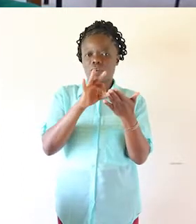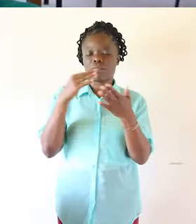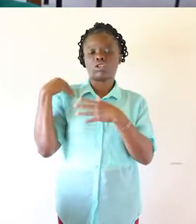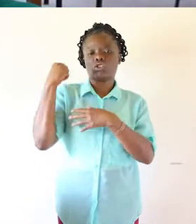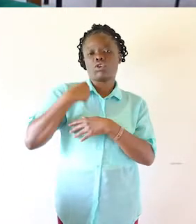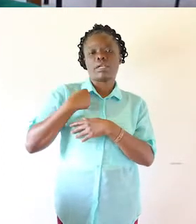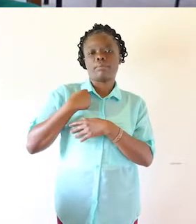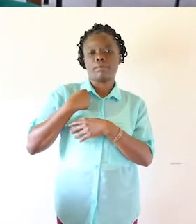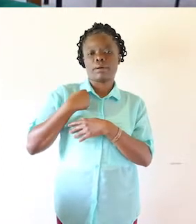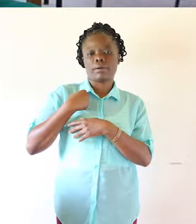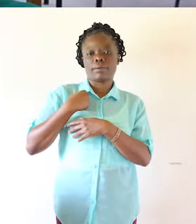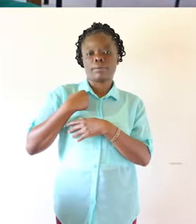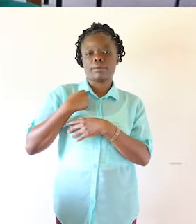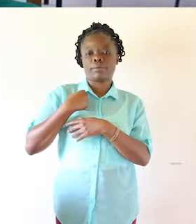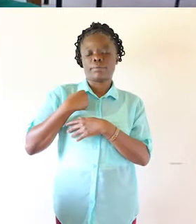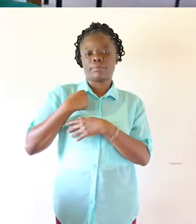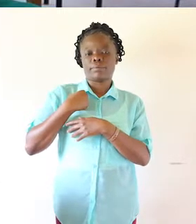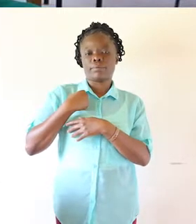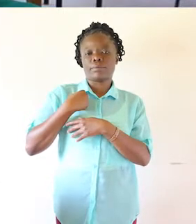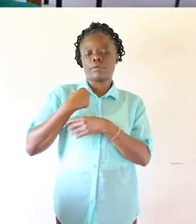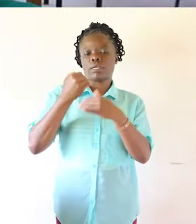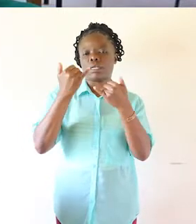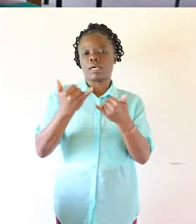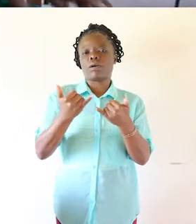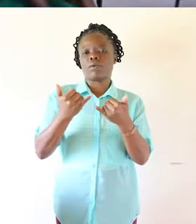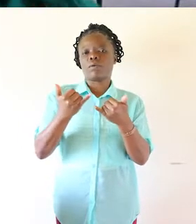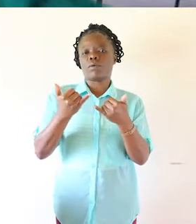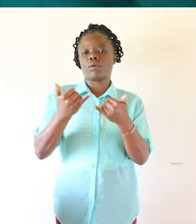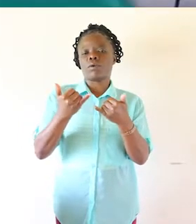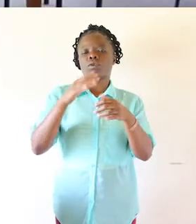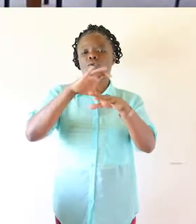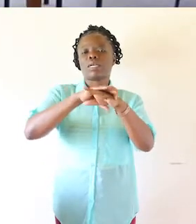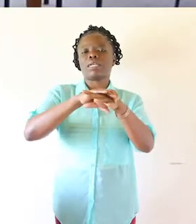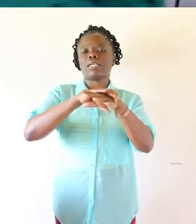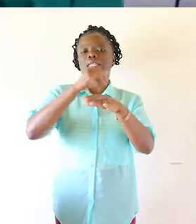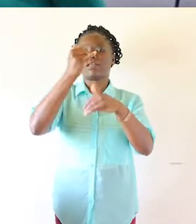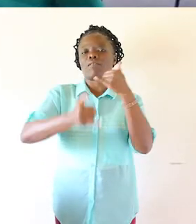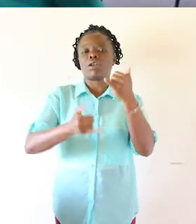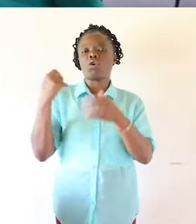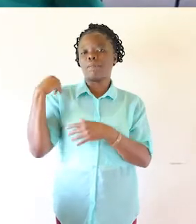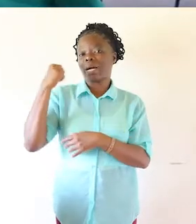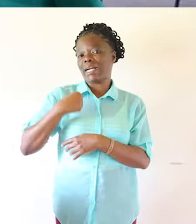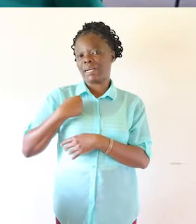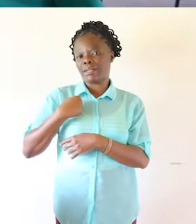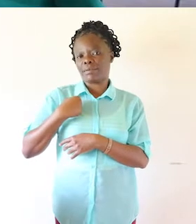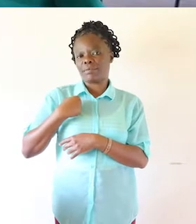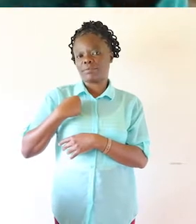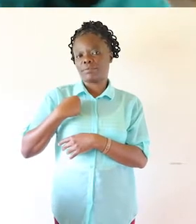the shoulder bag, we get the final bag.